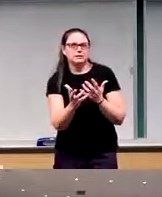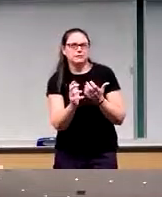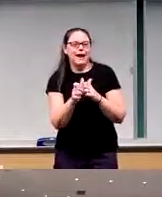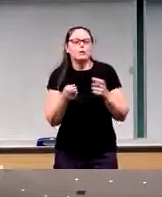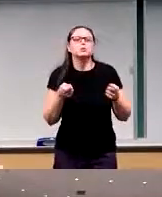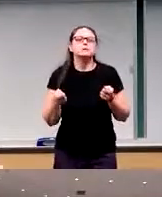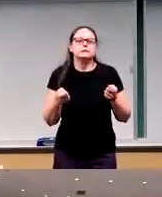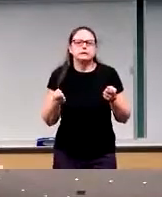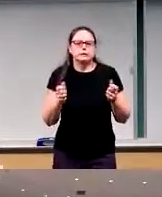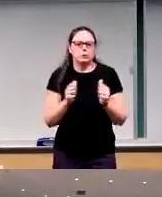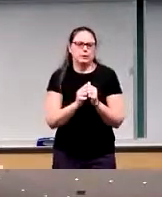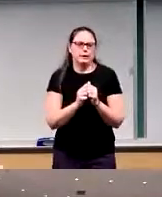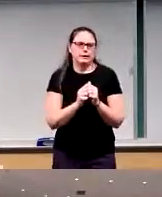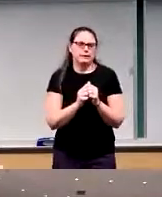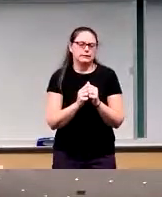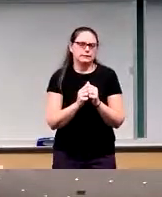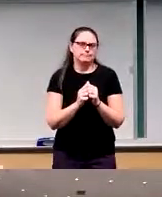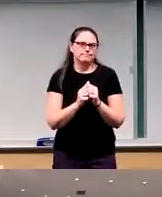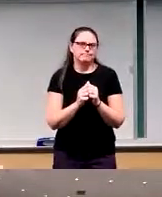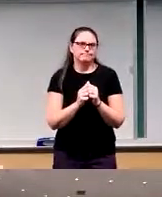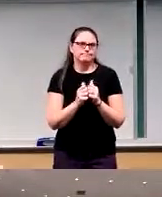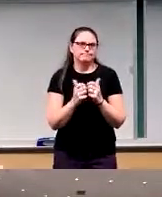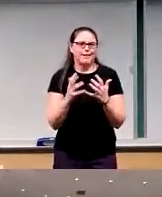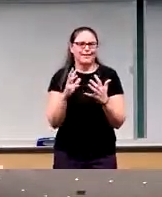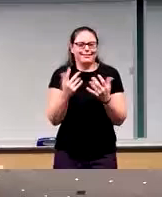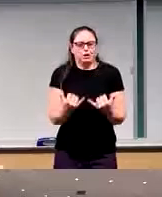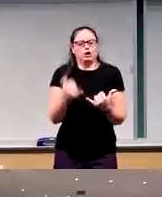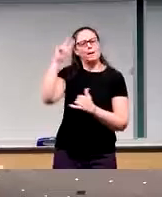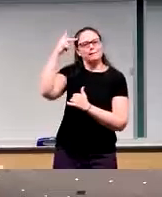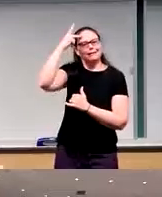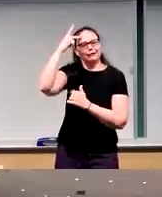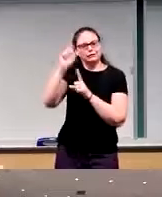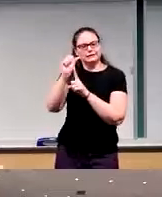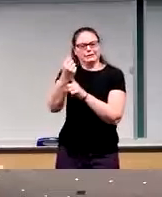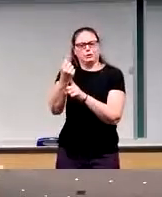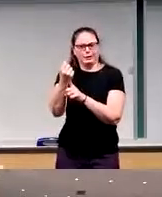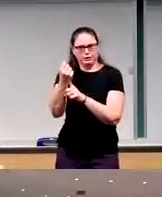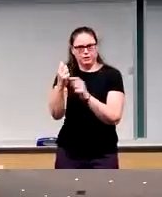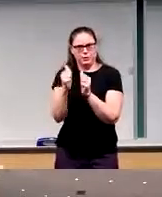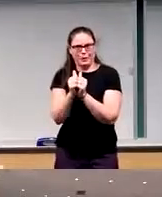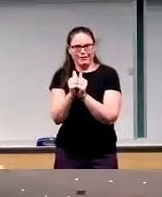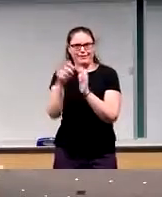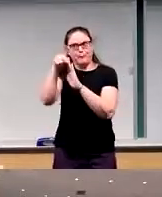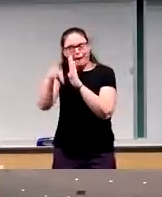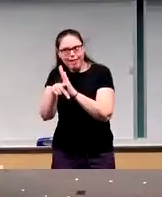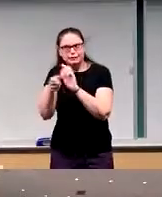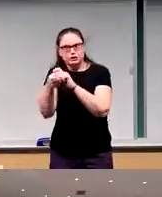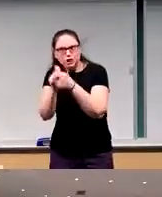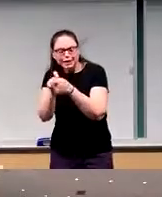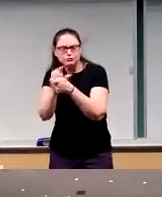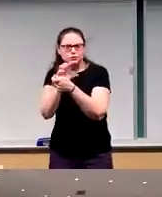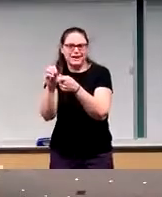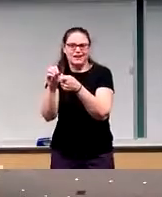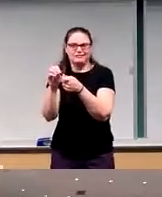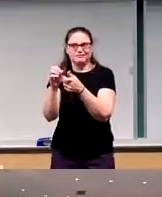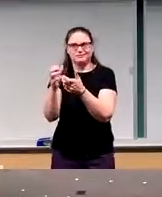dealing with the political nature of those policy changes and their